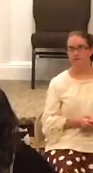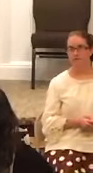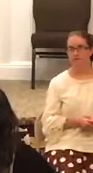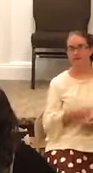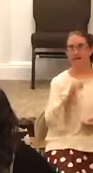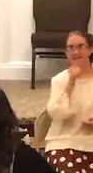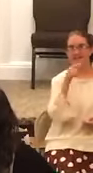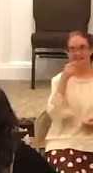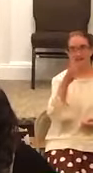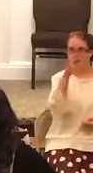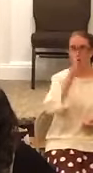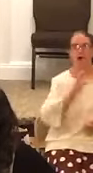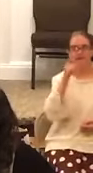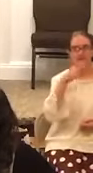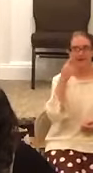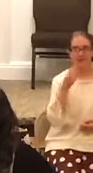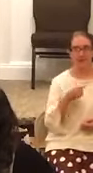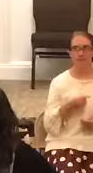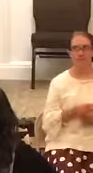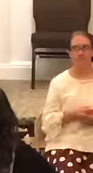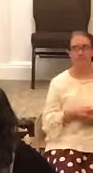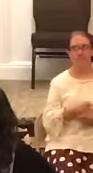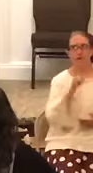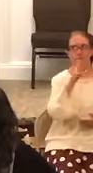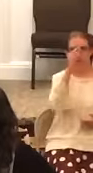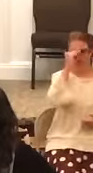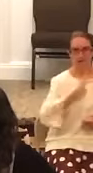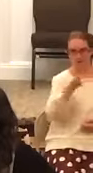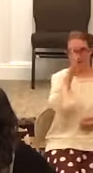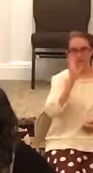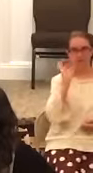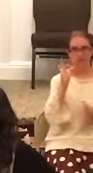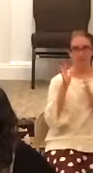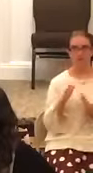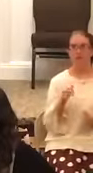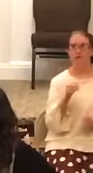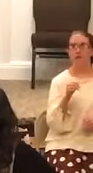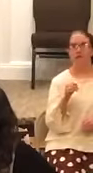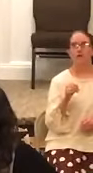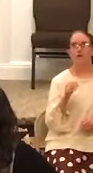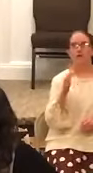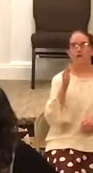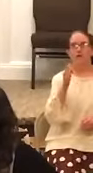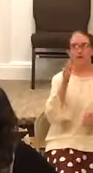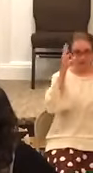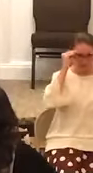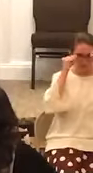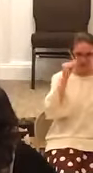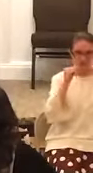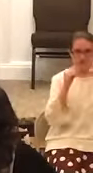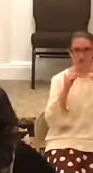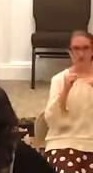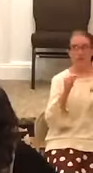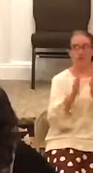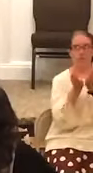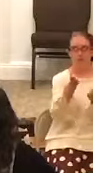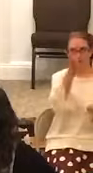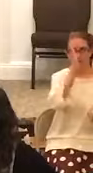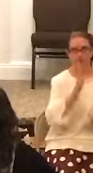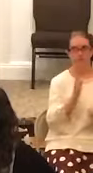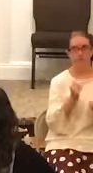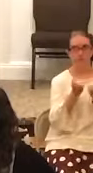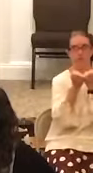I didn't say that. God said that. "A true man of God, preacher, will not teach his own thoughts, but rather teach the doctrines of the Word of God."